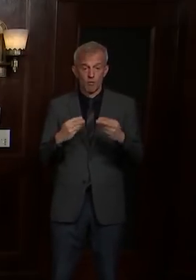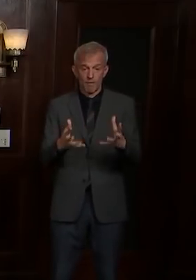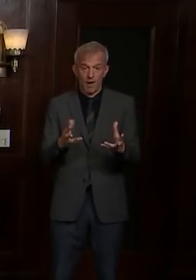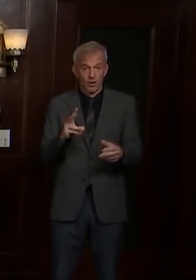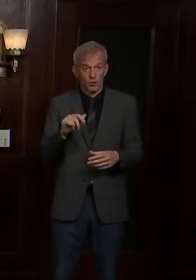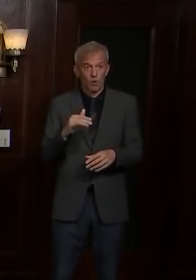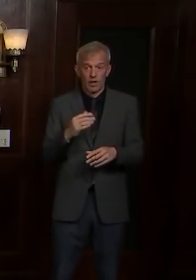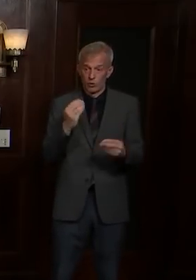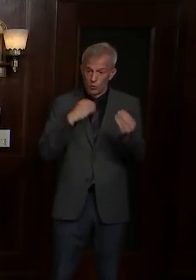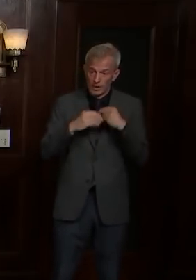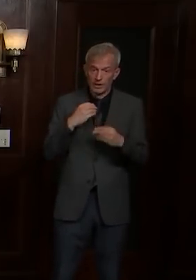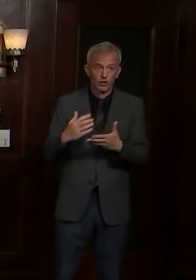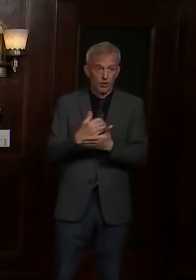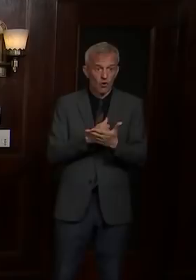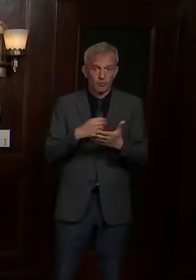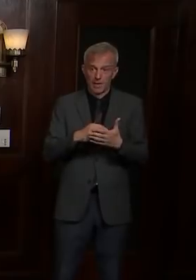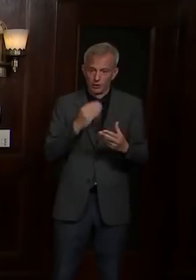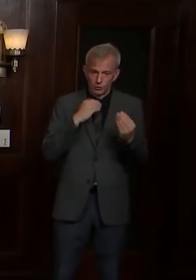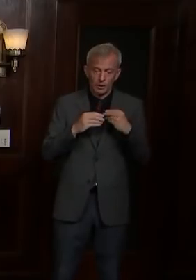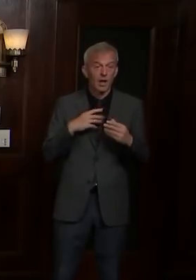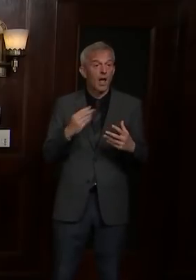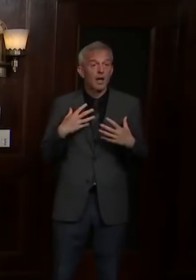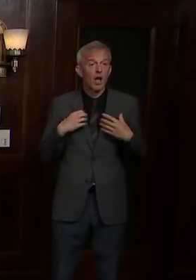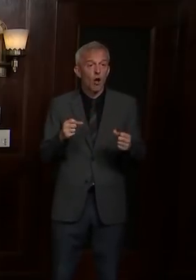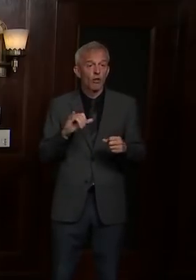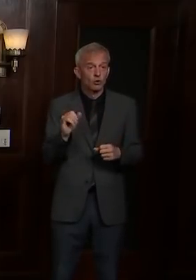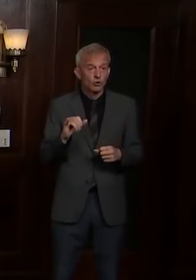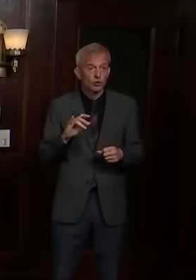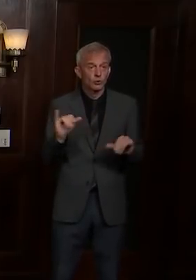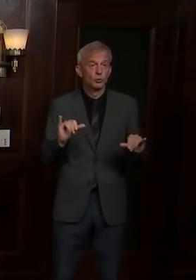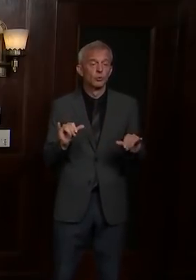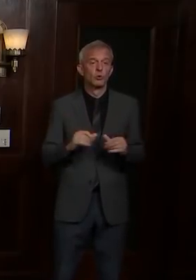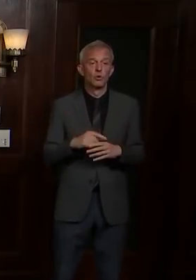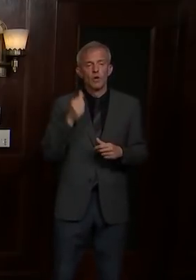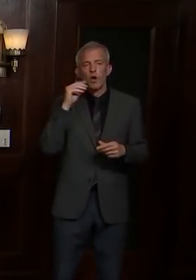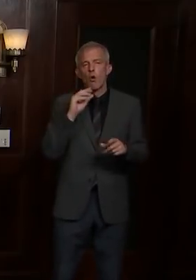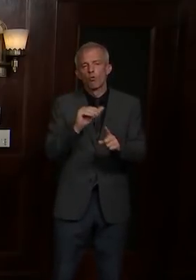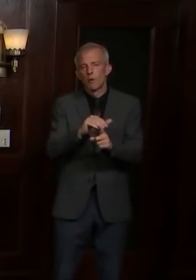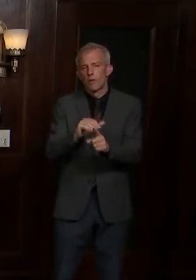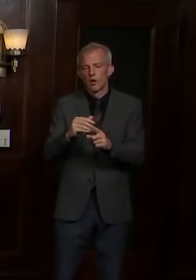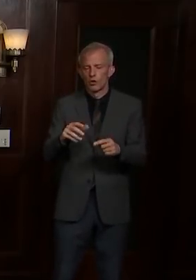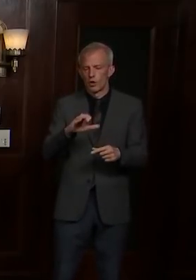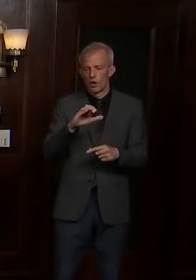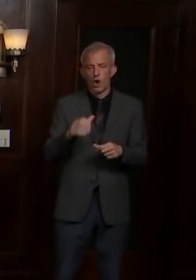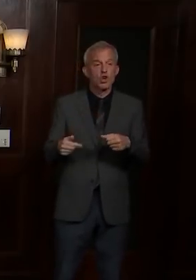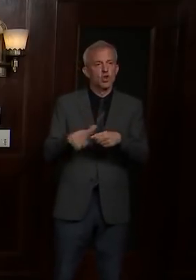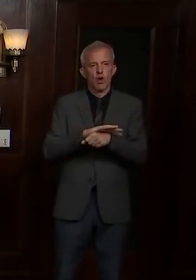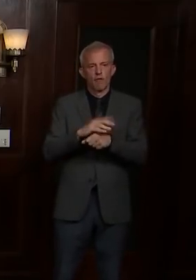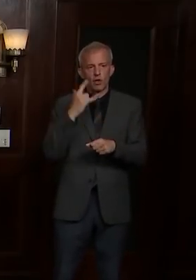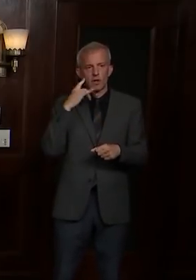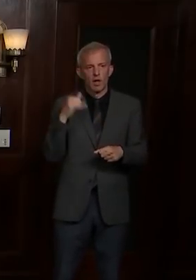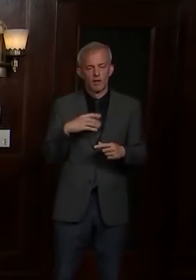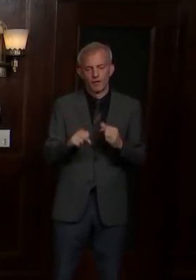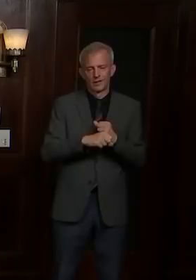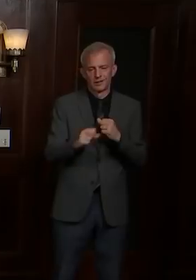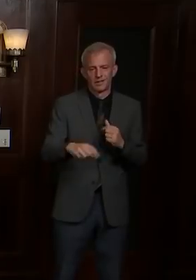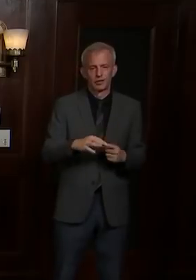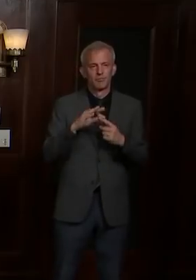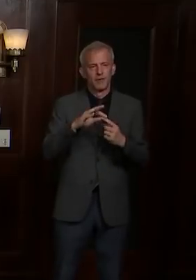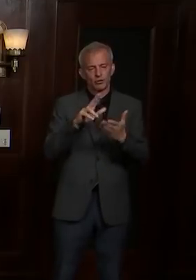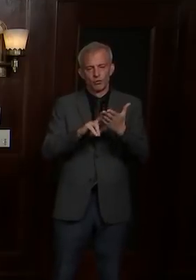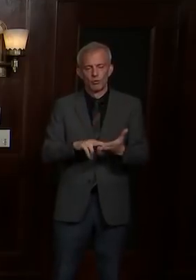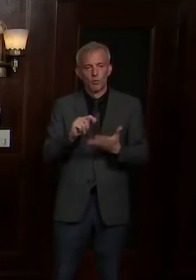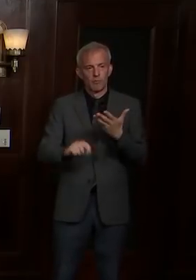table and health insurance to stay well. And just as a reminder, Covered California has extended its special enrollment period through